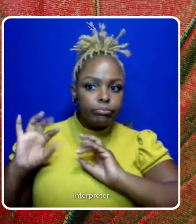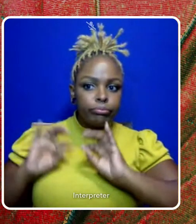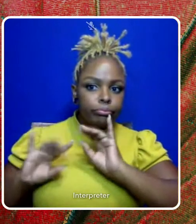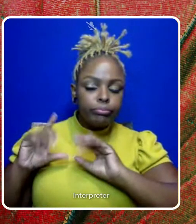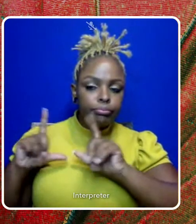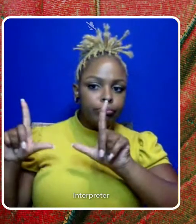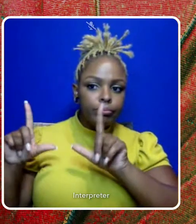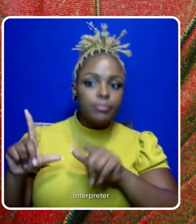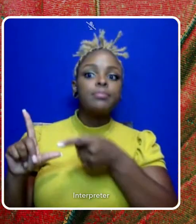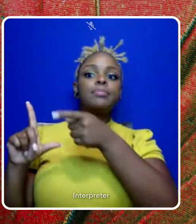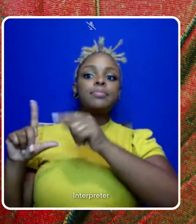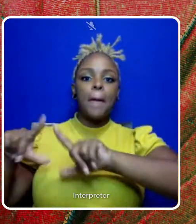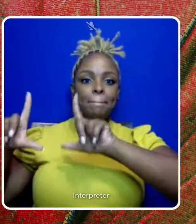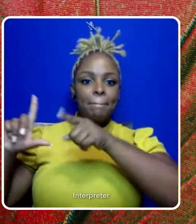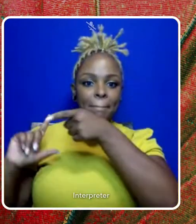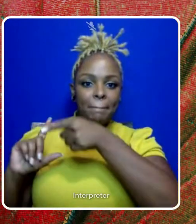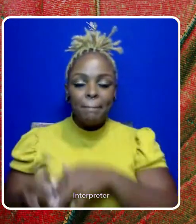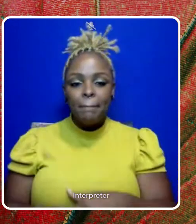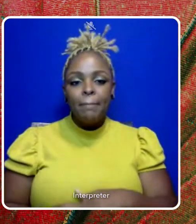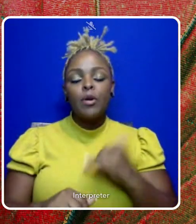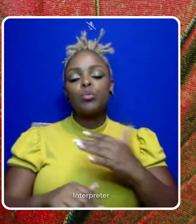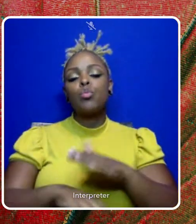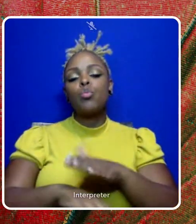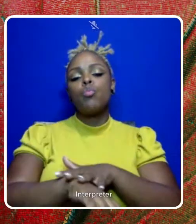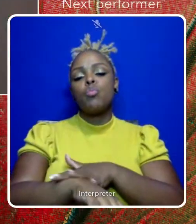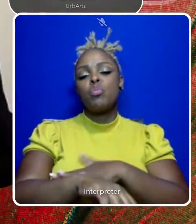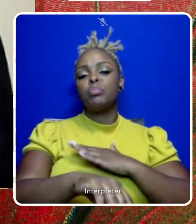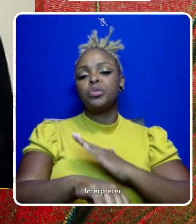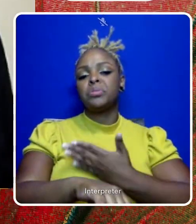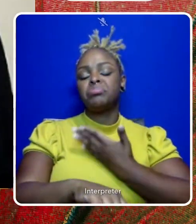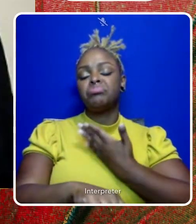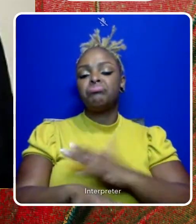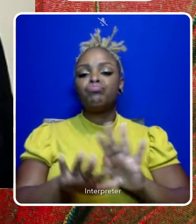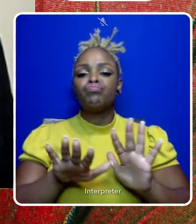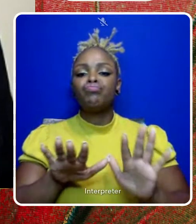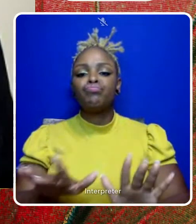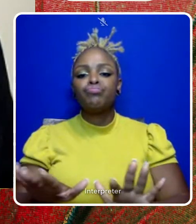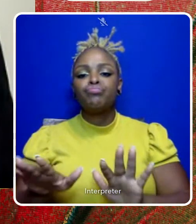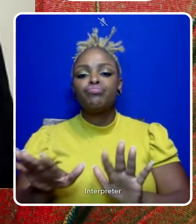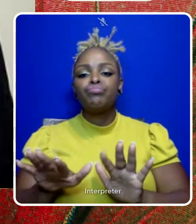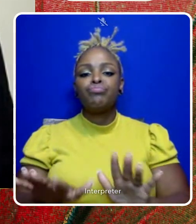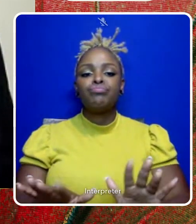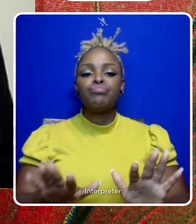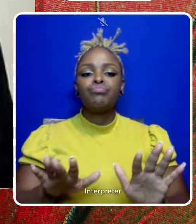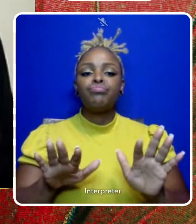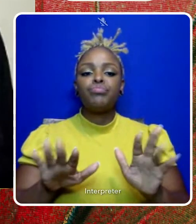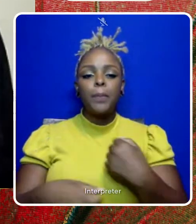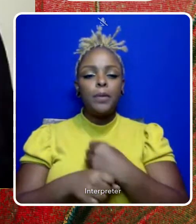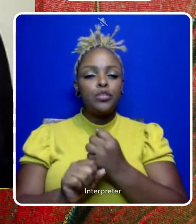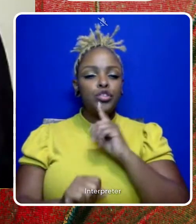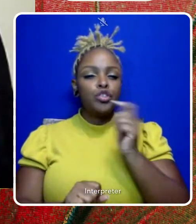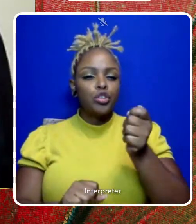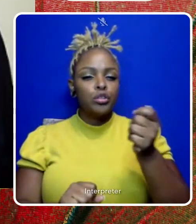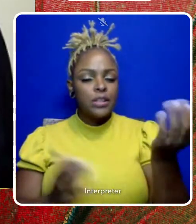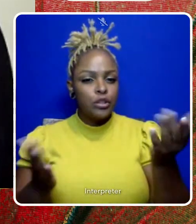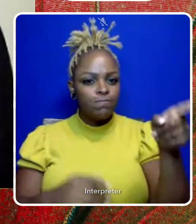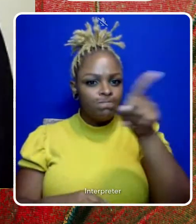Yeah. Let's make sure all my judges inside. I just want to make sure all my judges